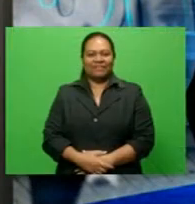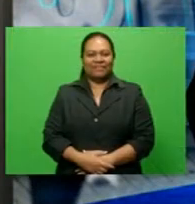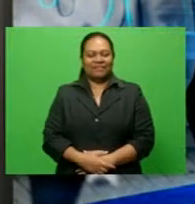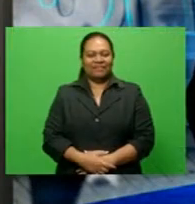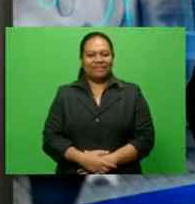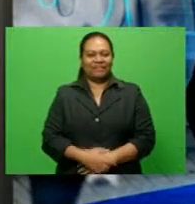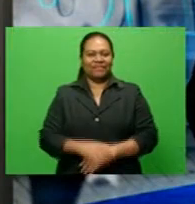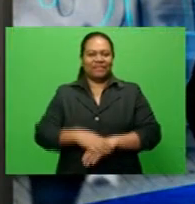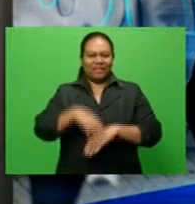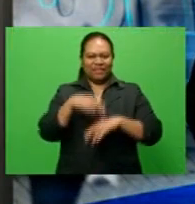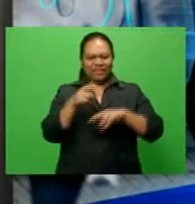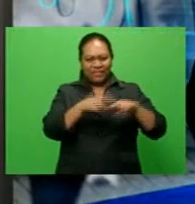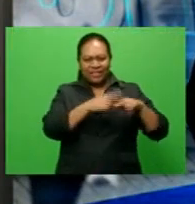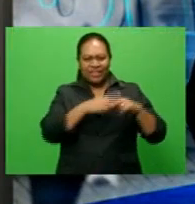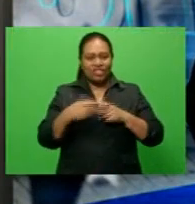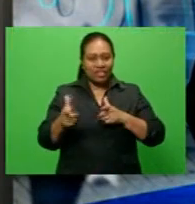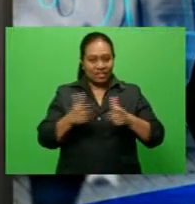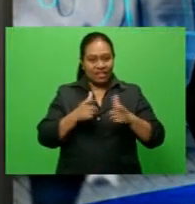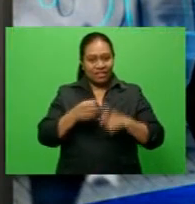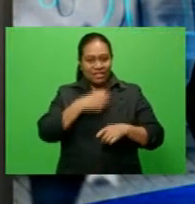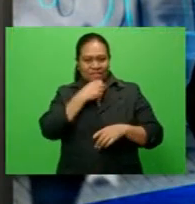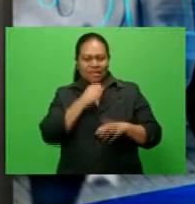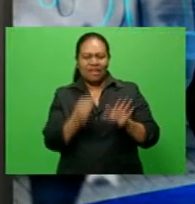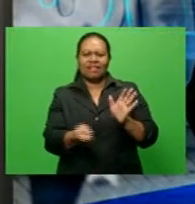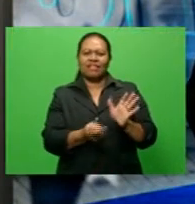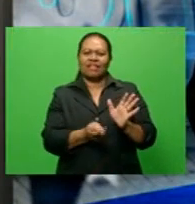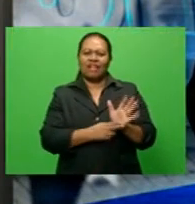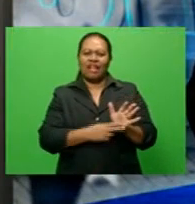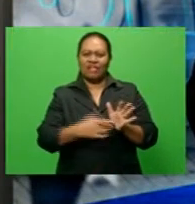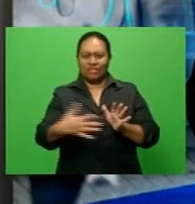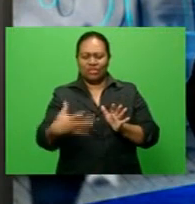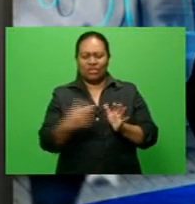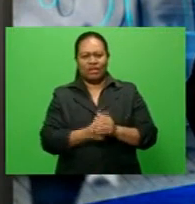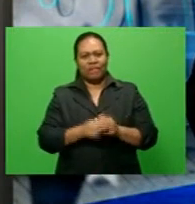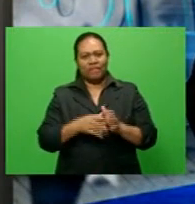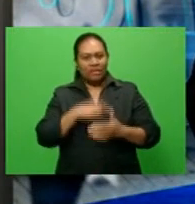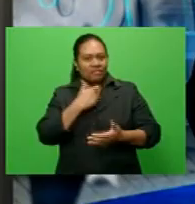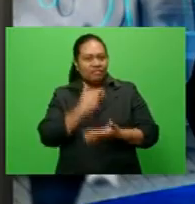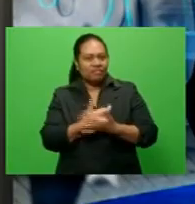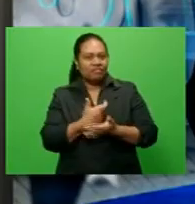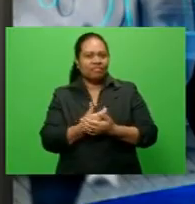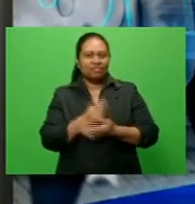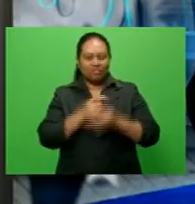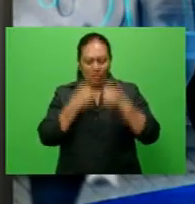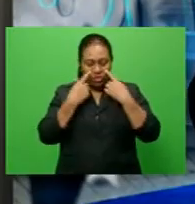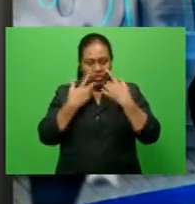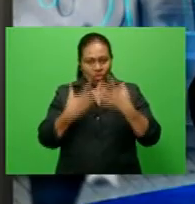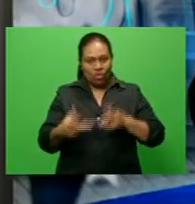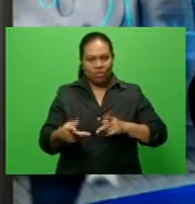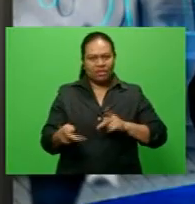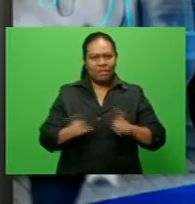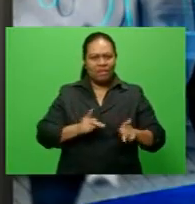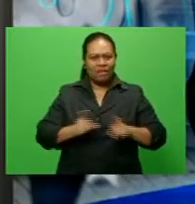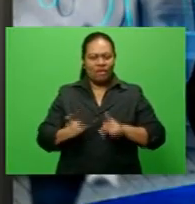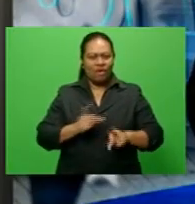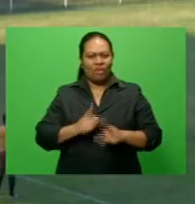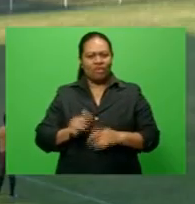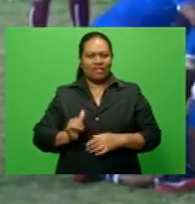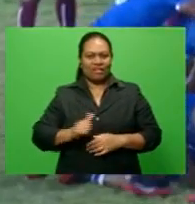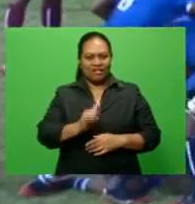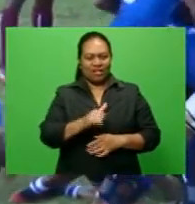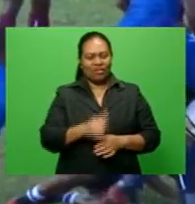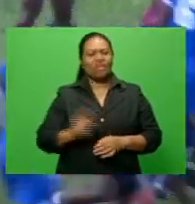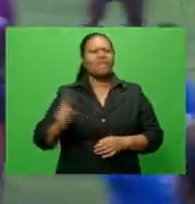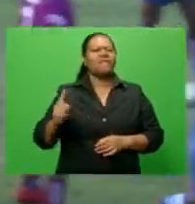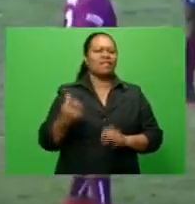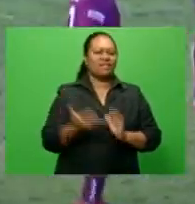Fiji men's sevens rep and Yasawa rugby player Kalione Nasoko is impressed with the performance of the Marlins so far. First-timers into